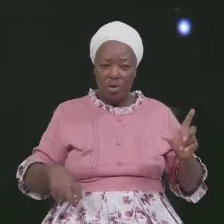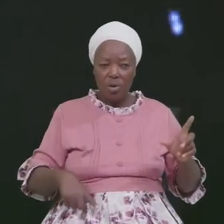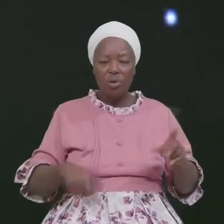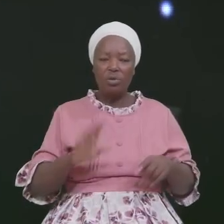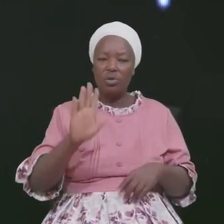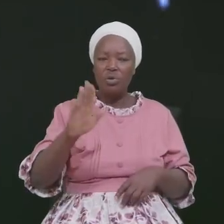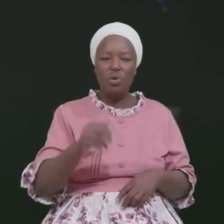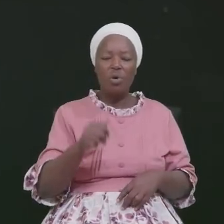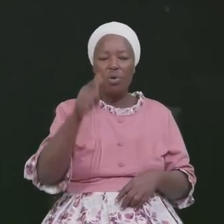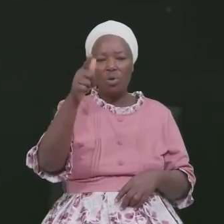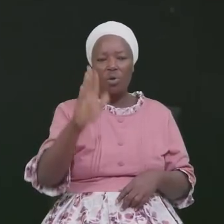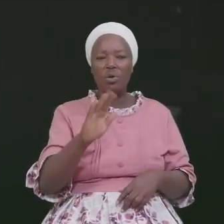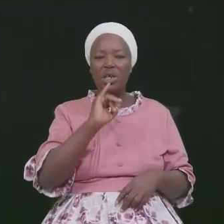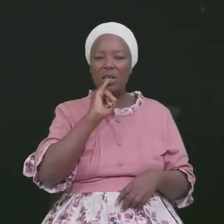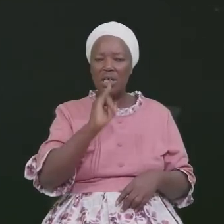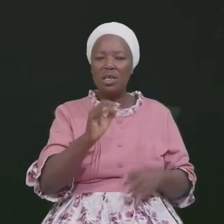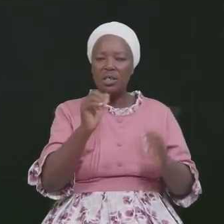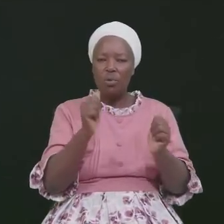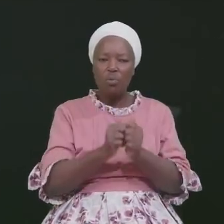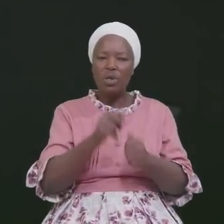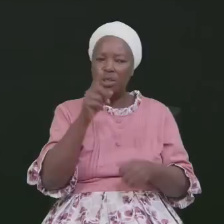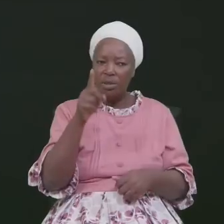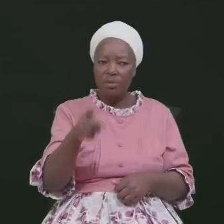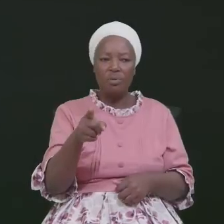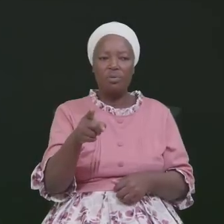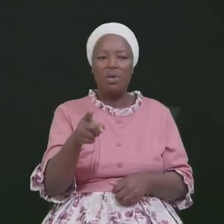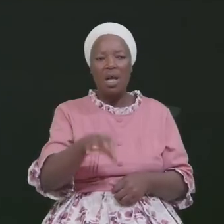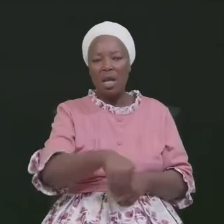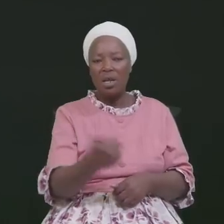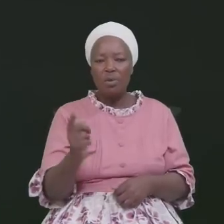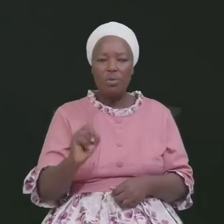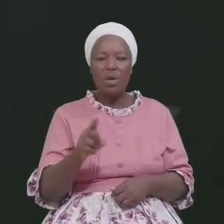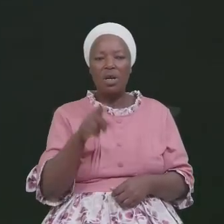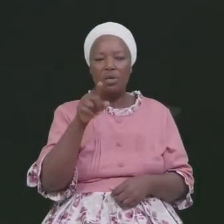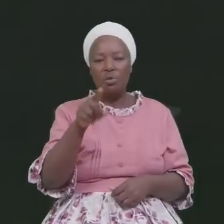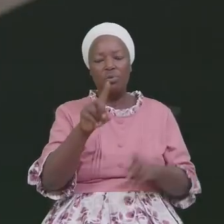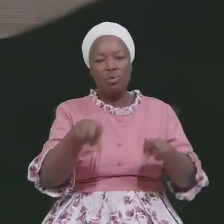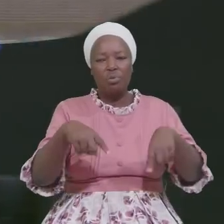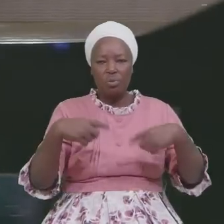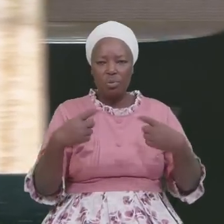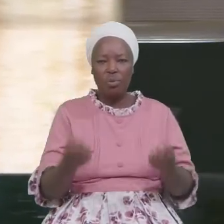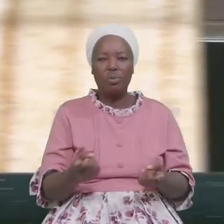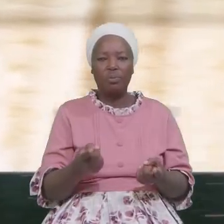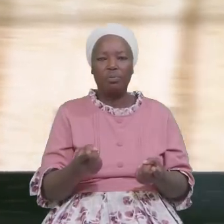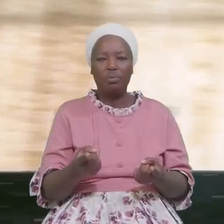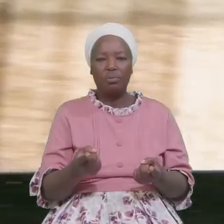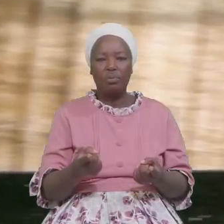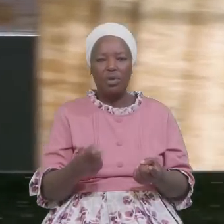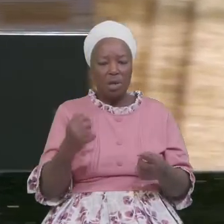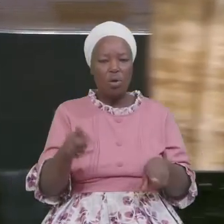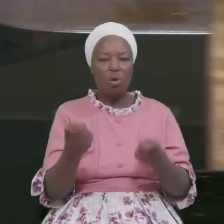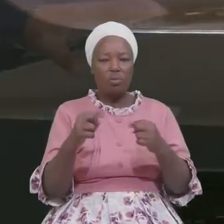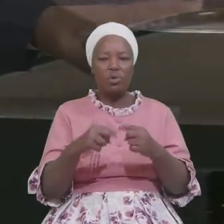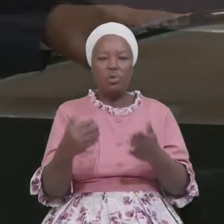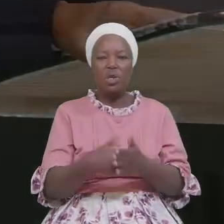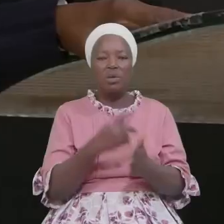God is with thee whithersoever thou goest. Turn on to the New Testament